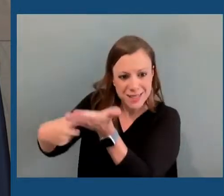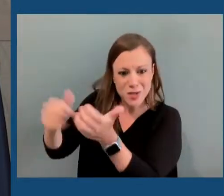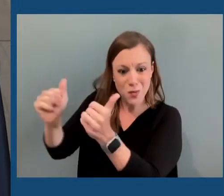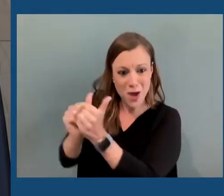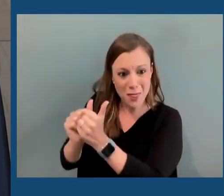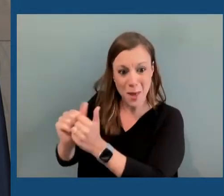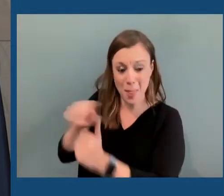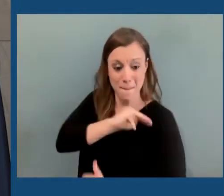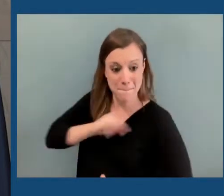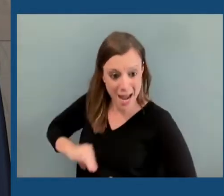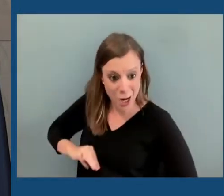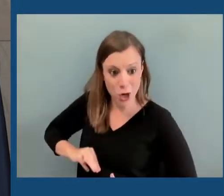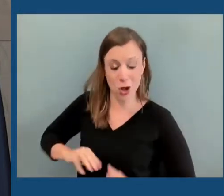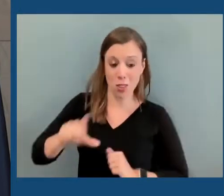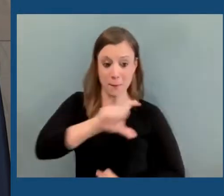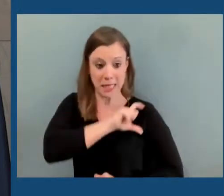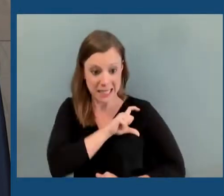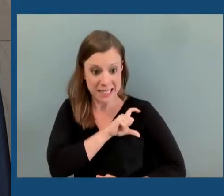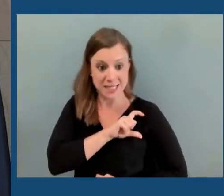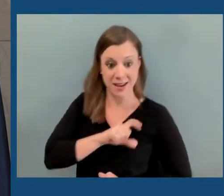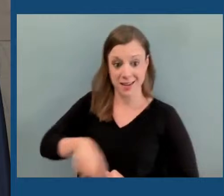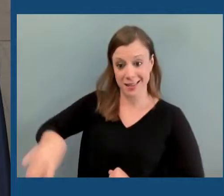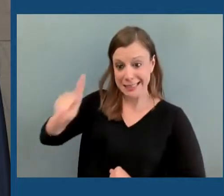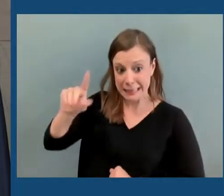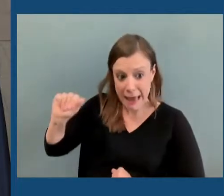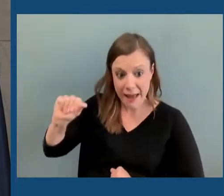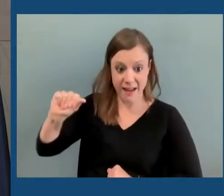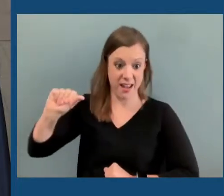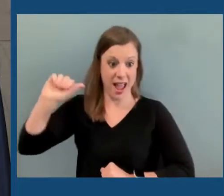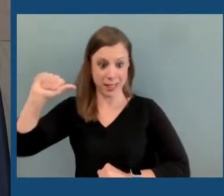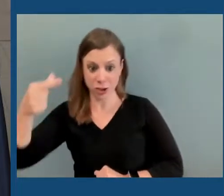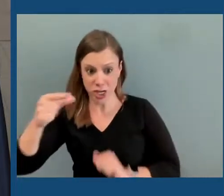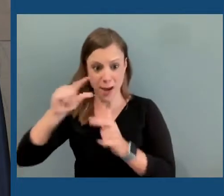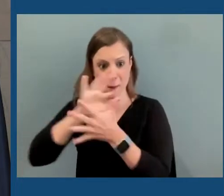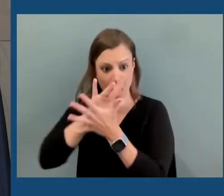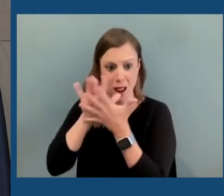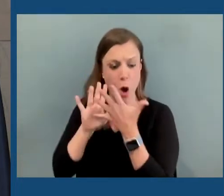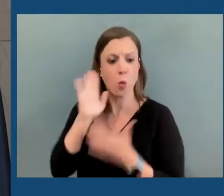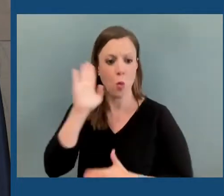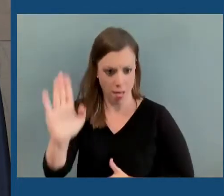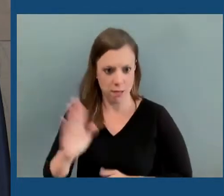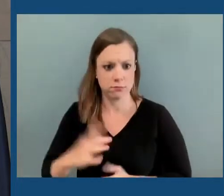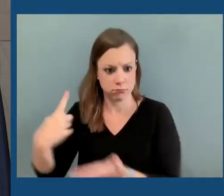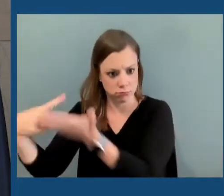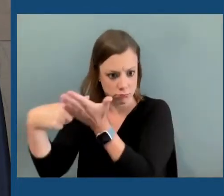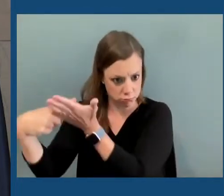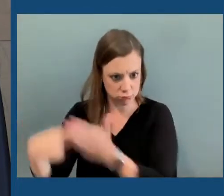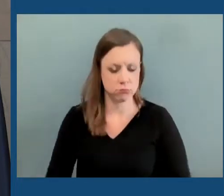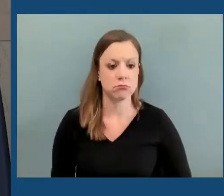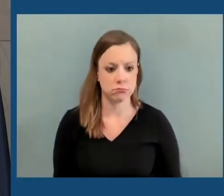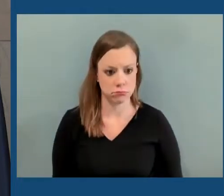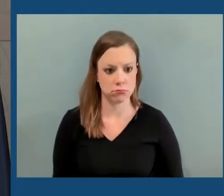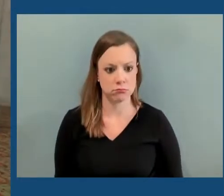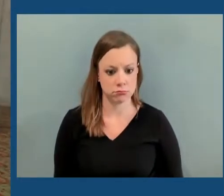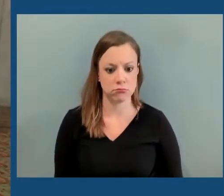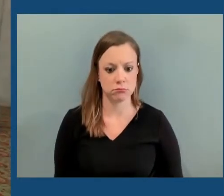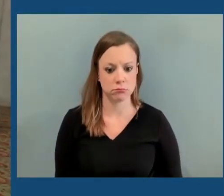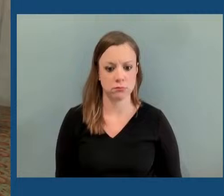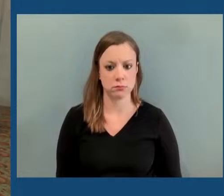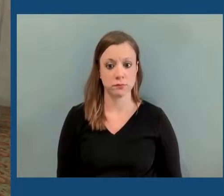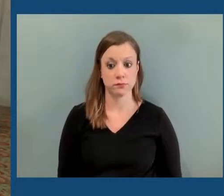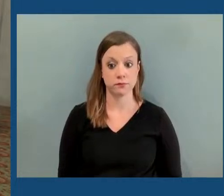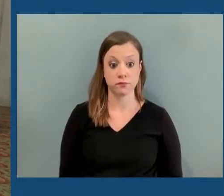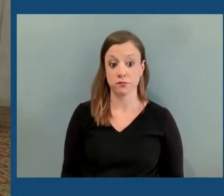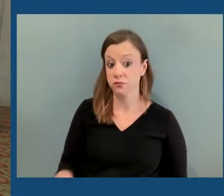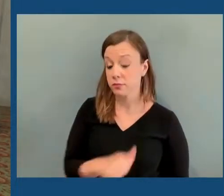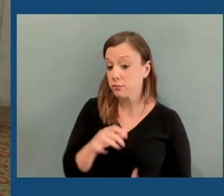the legislators, to find the right path forward. Any other on-topic questions? Dan? So if you're